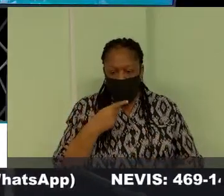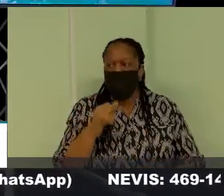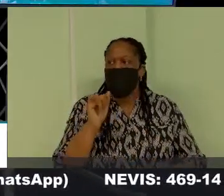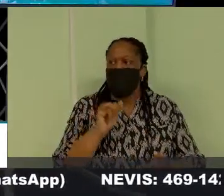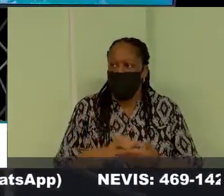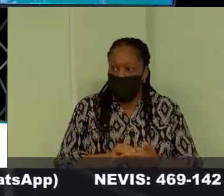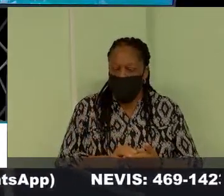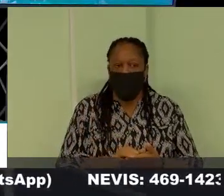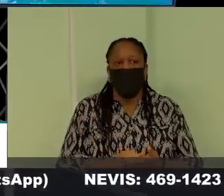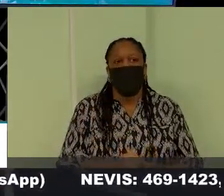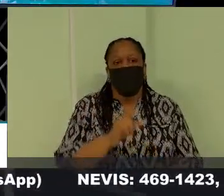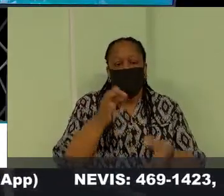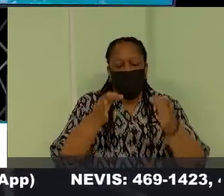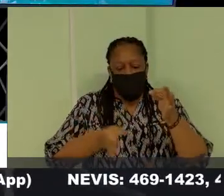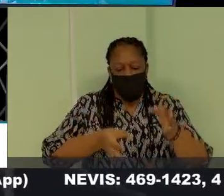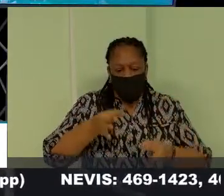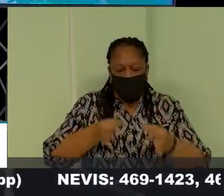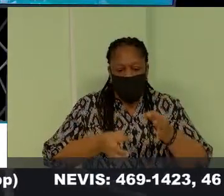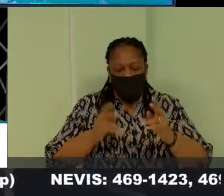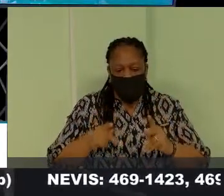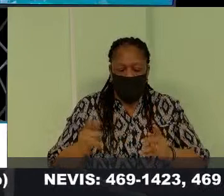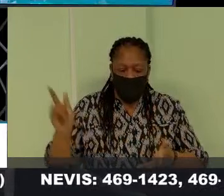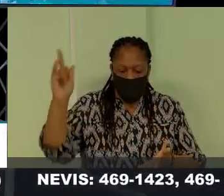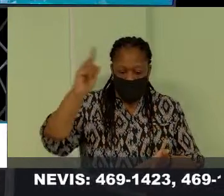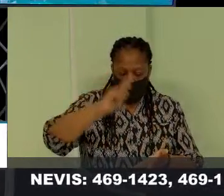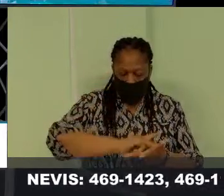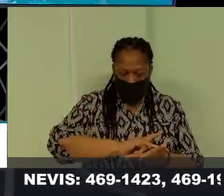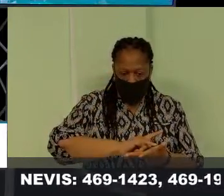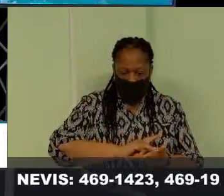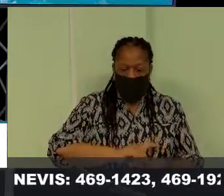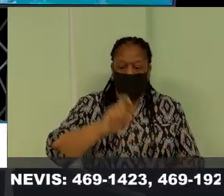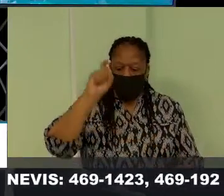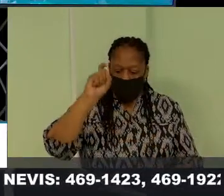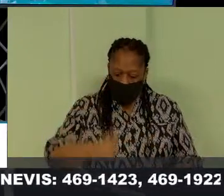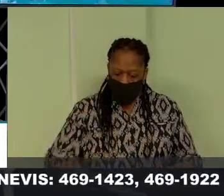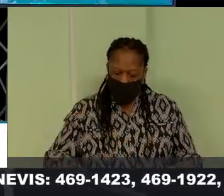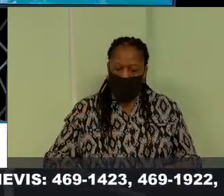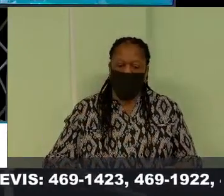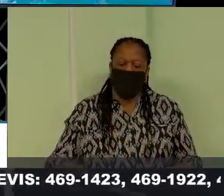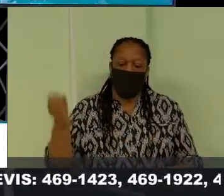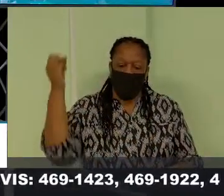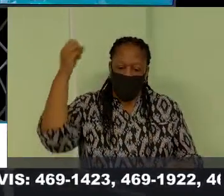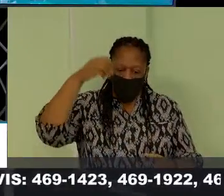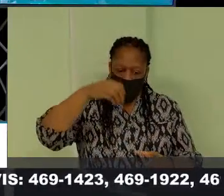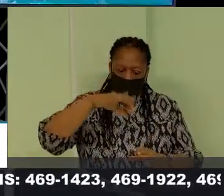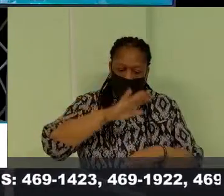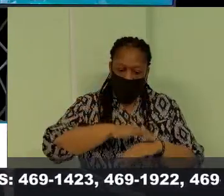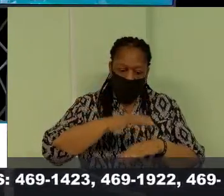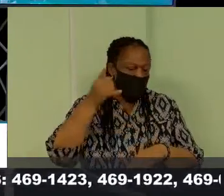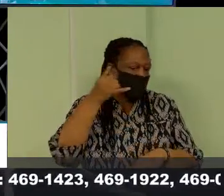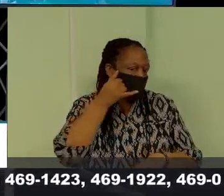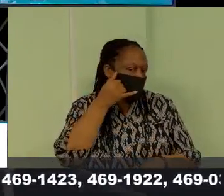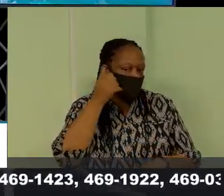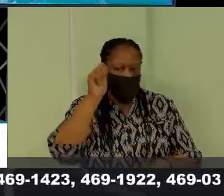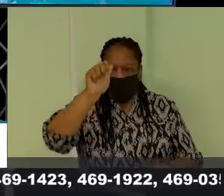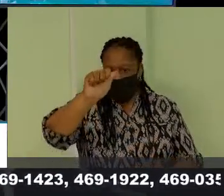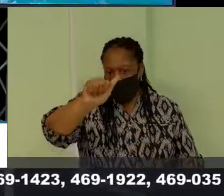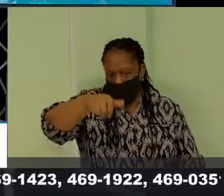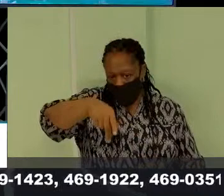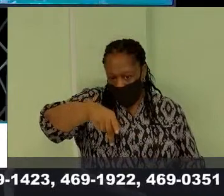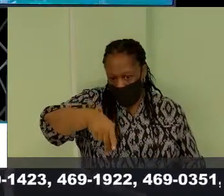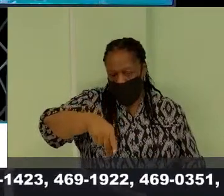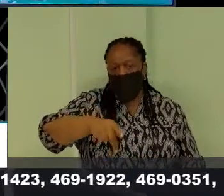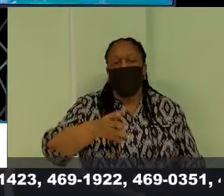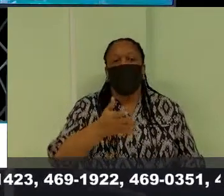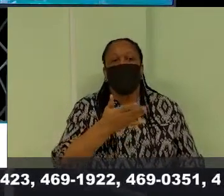the national COVID-19 mobile application. And so, yes, that's the thinking. So the app is ready to